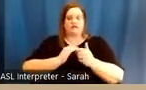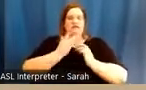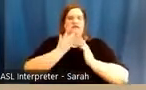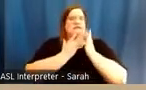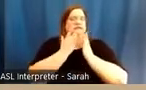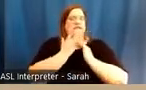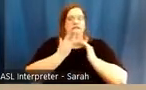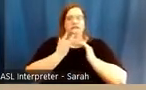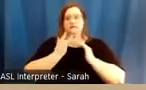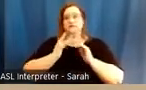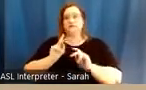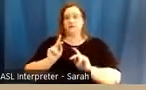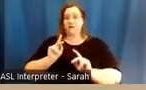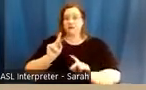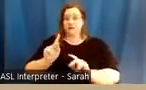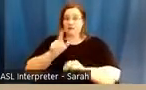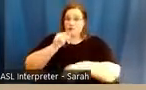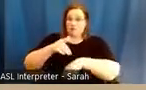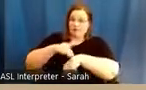people who are available